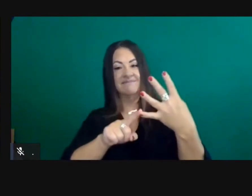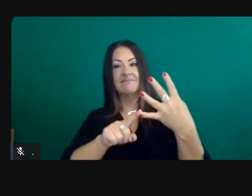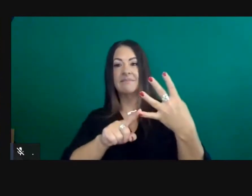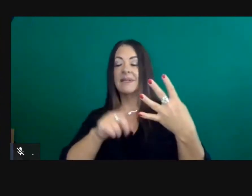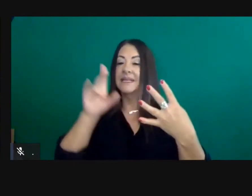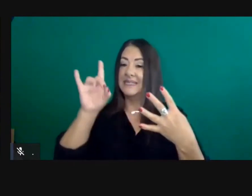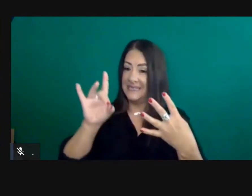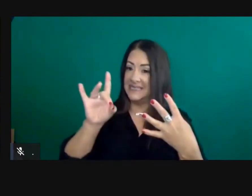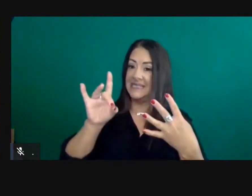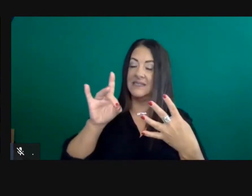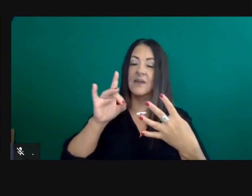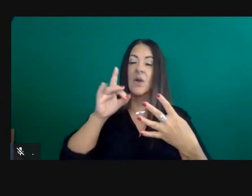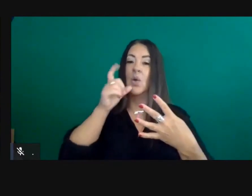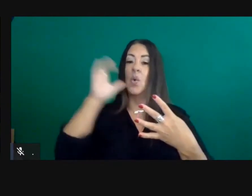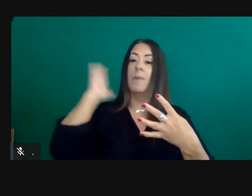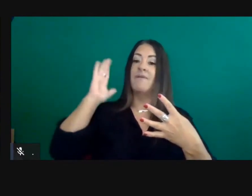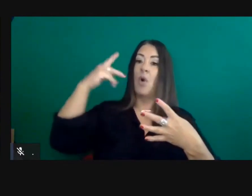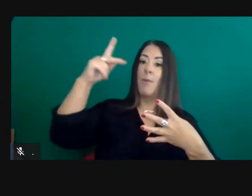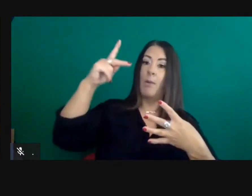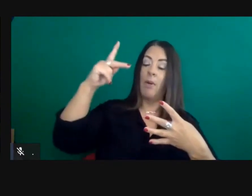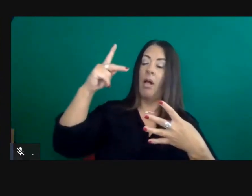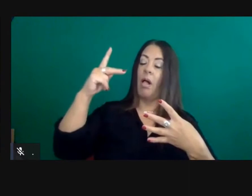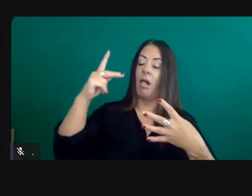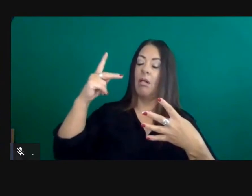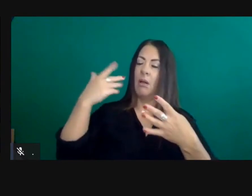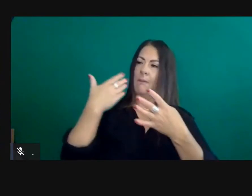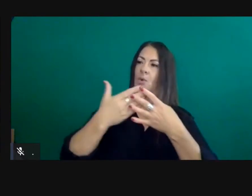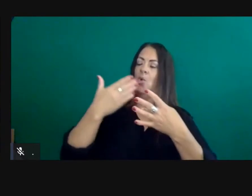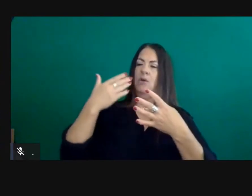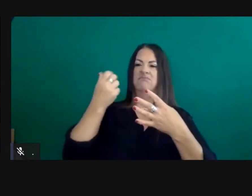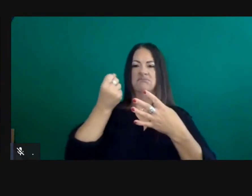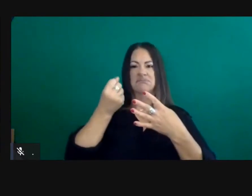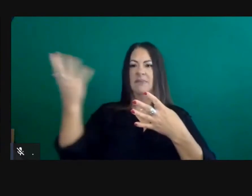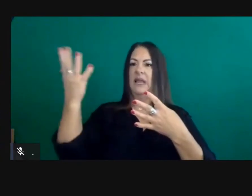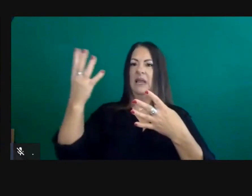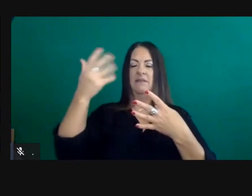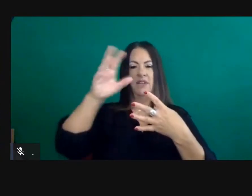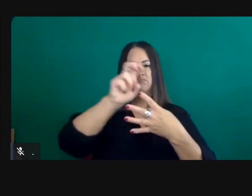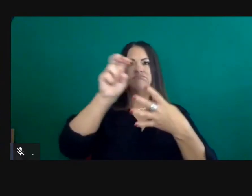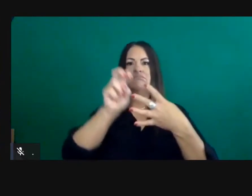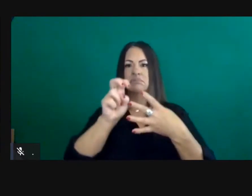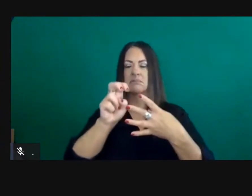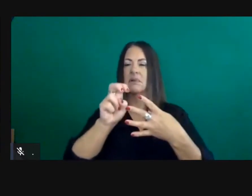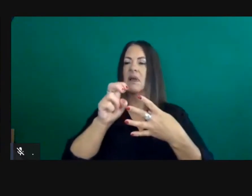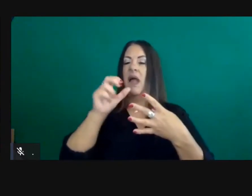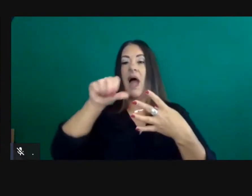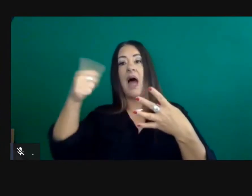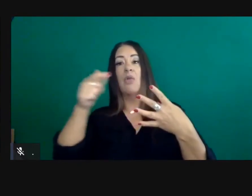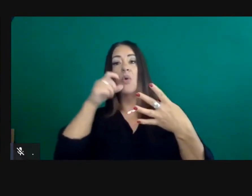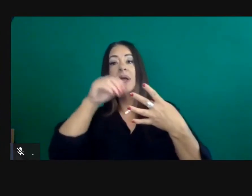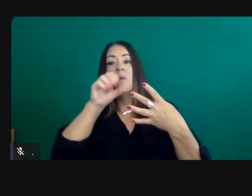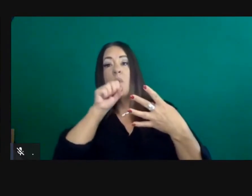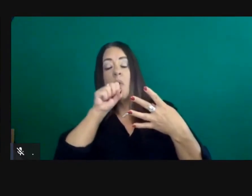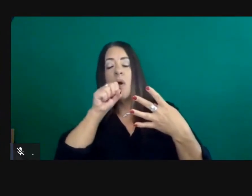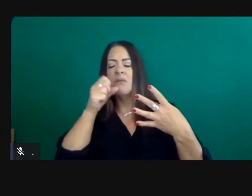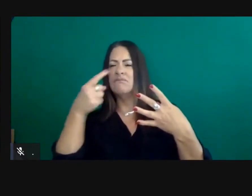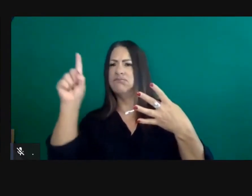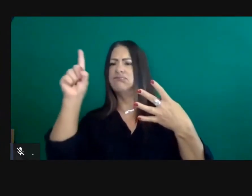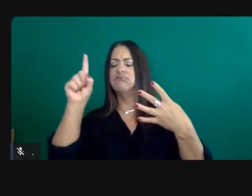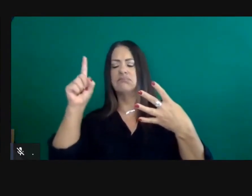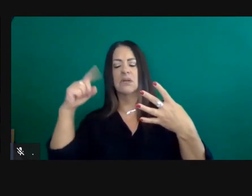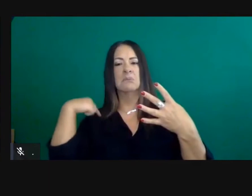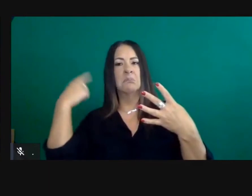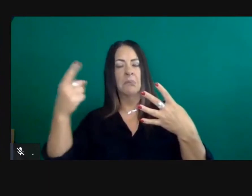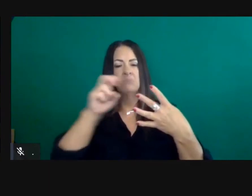a less restrictive tier this week, and we anticipate that we may see more of that even next week. Anna